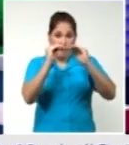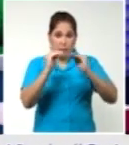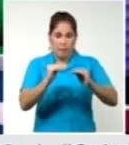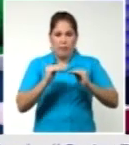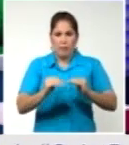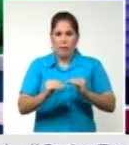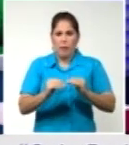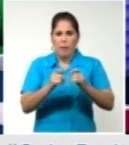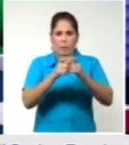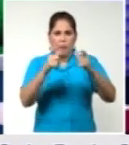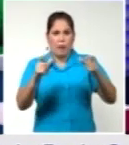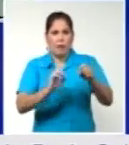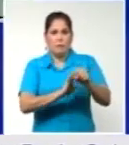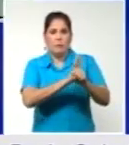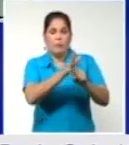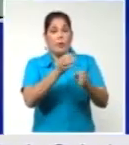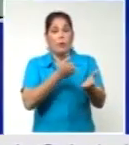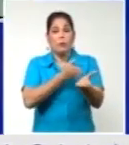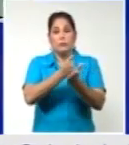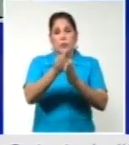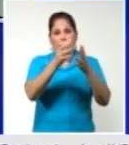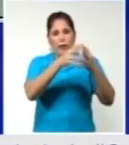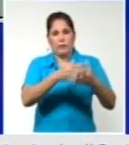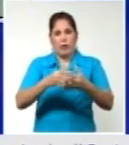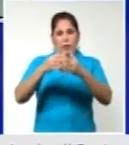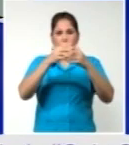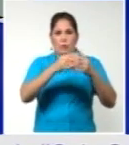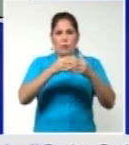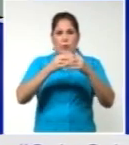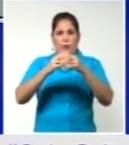of countries worst affected by the pandemic, with